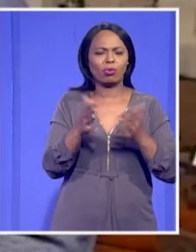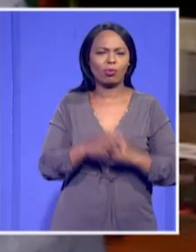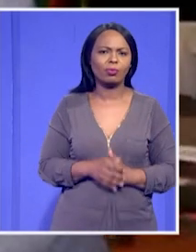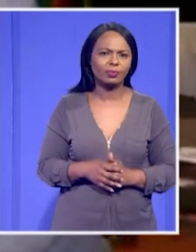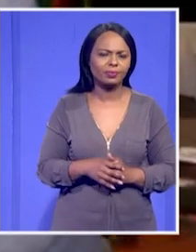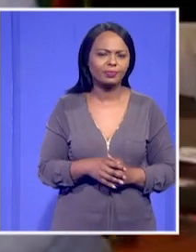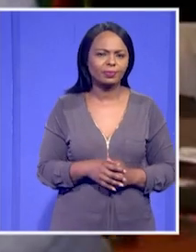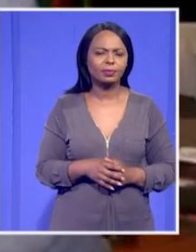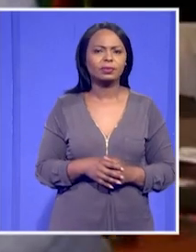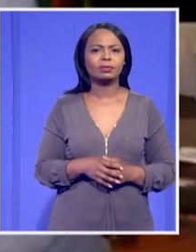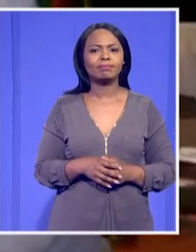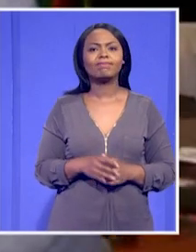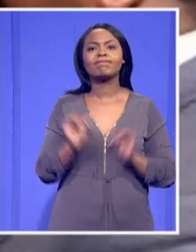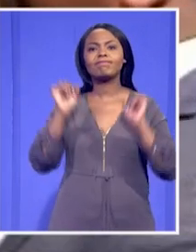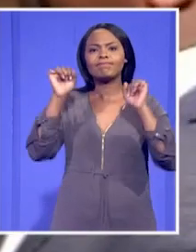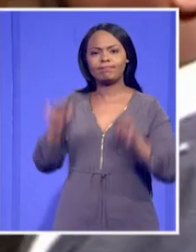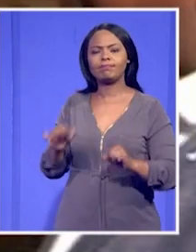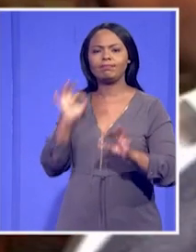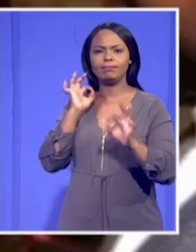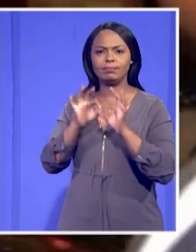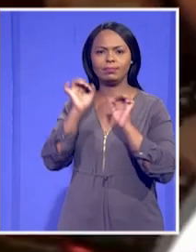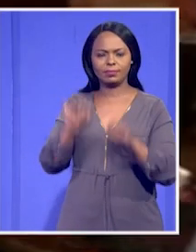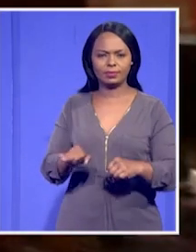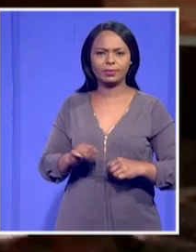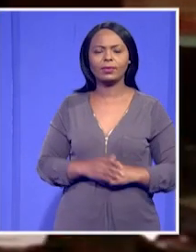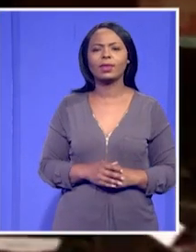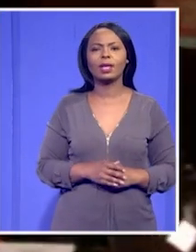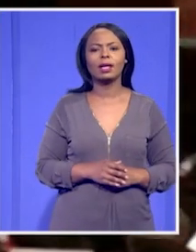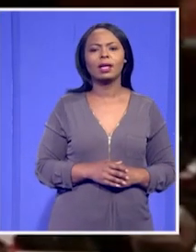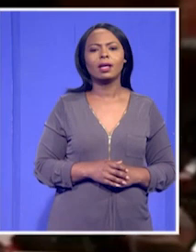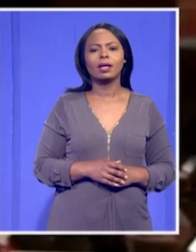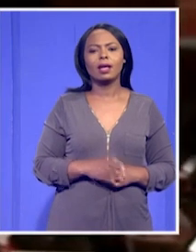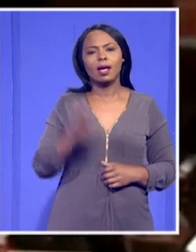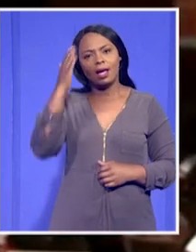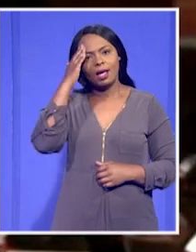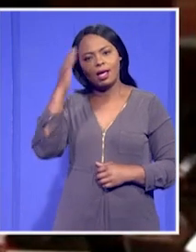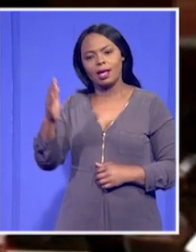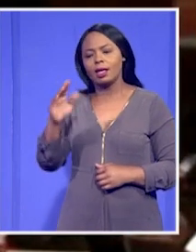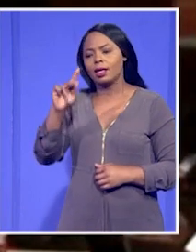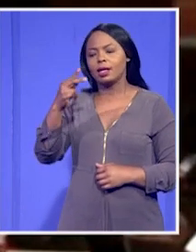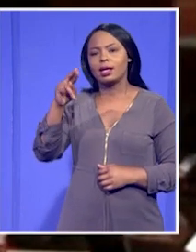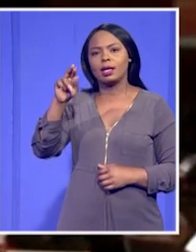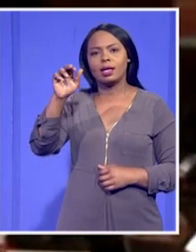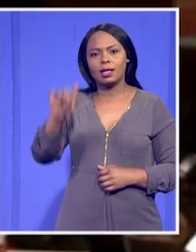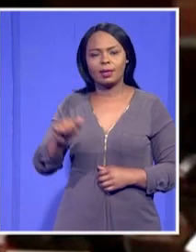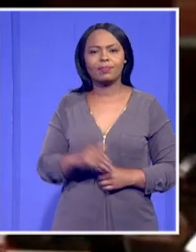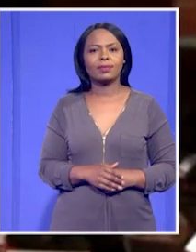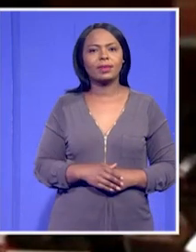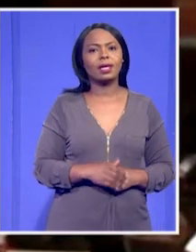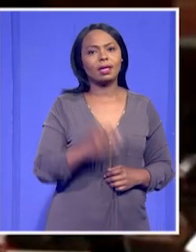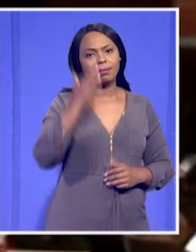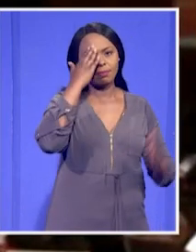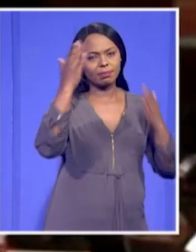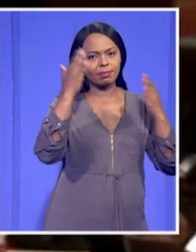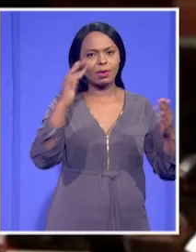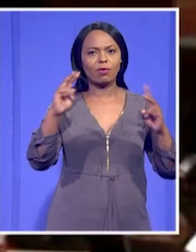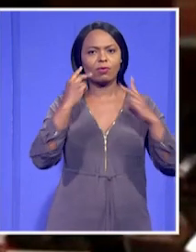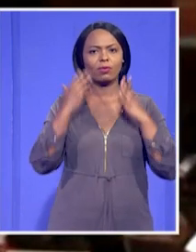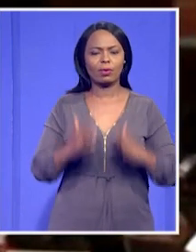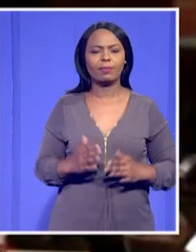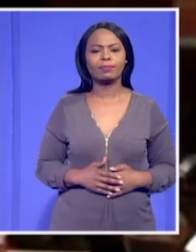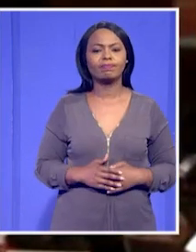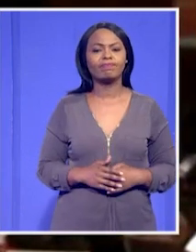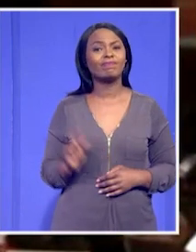solutions? Certainly. Greetings, Kaya, and to the viewers. This